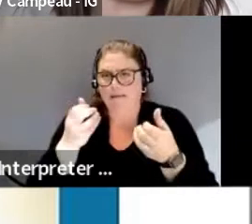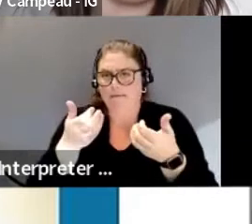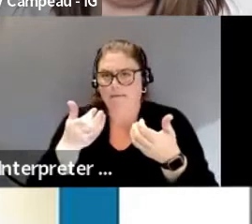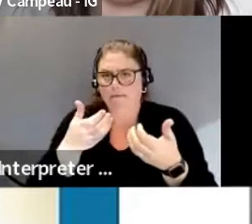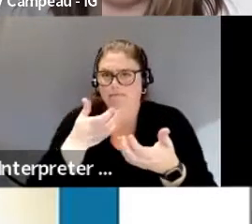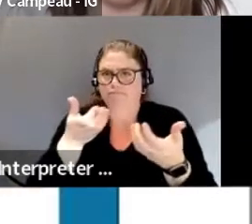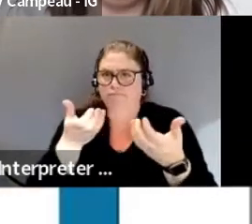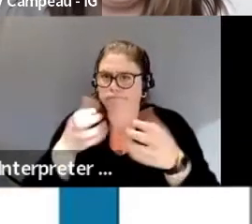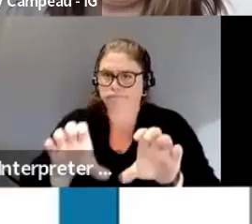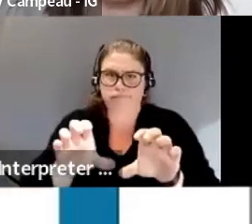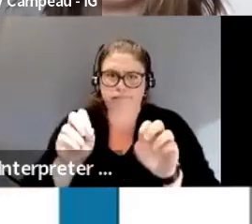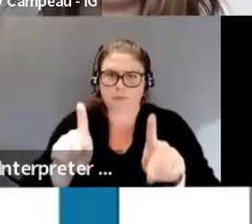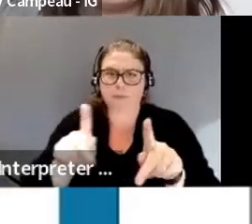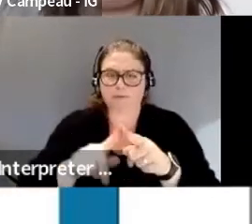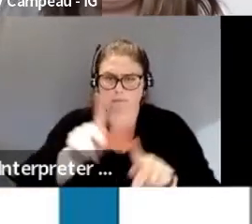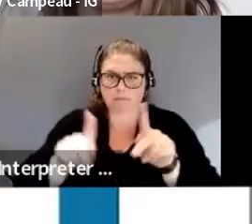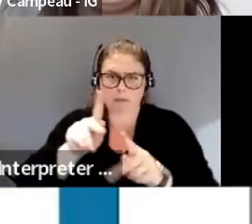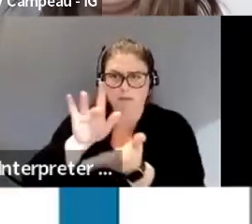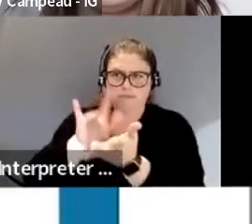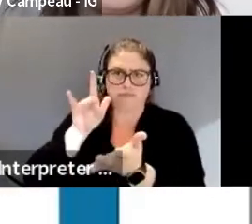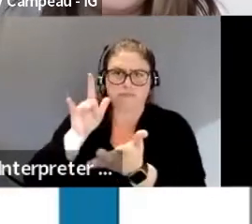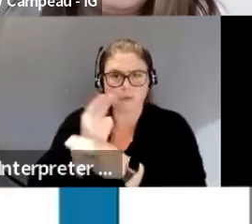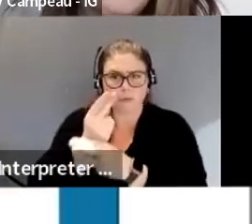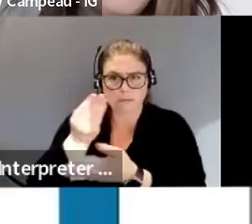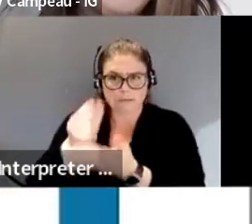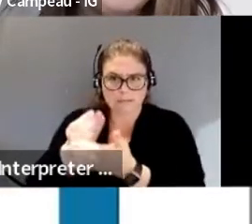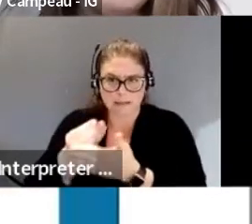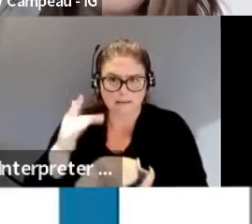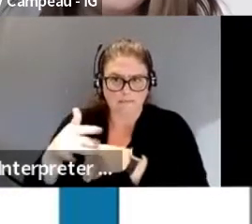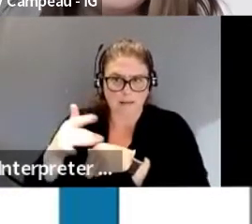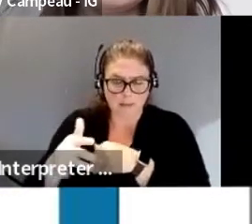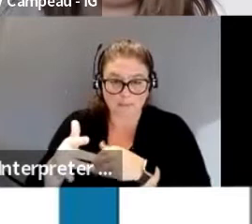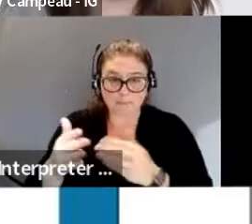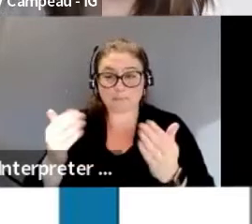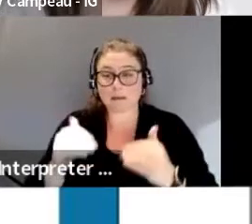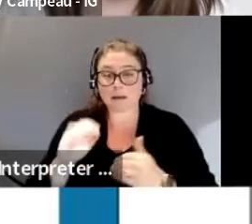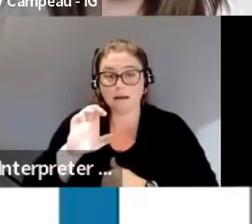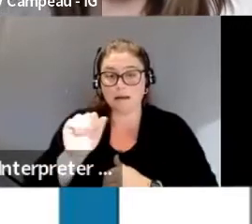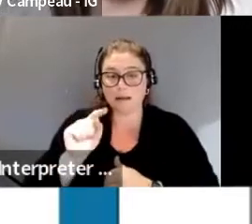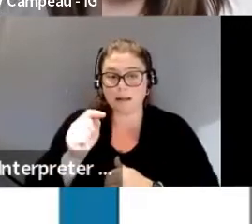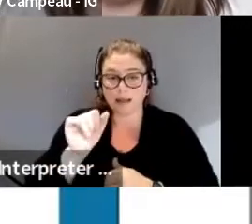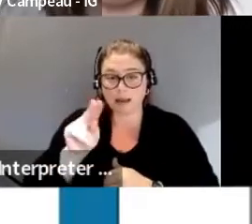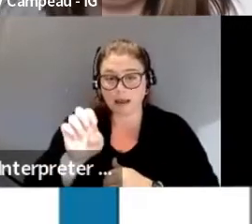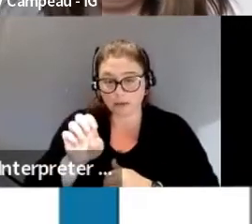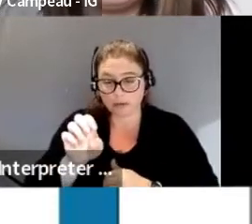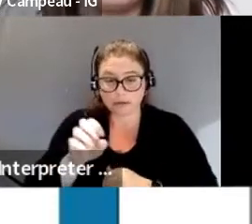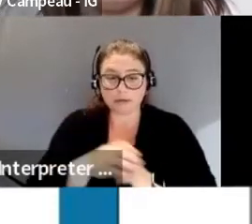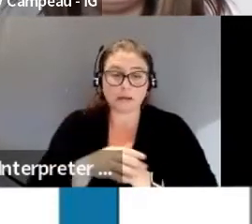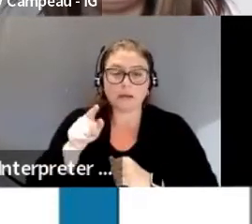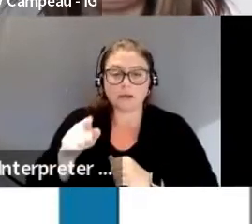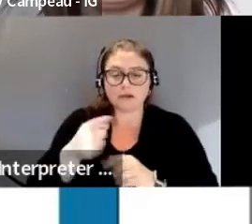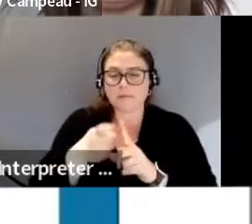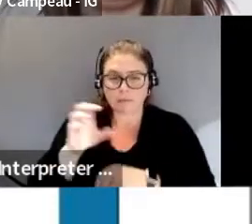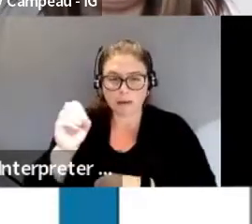that is Ben. And Katherine is also here today. And as Pocketed's customer success specialist,